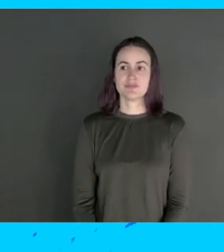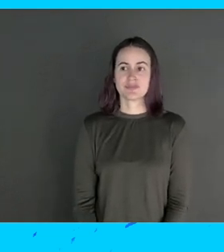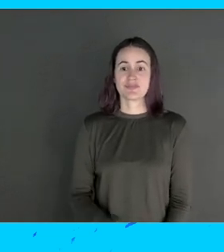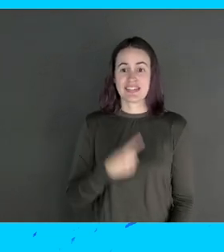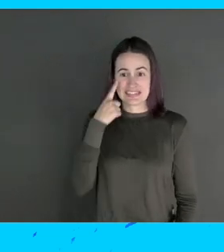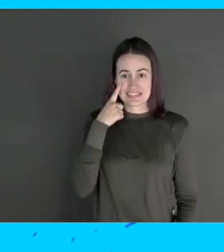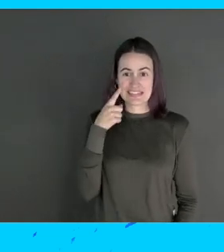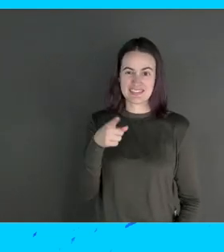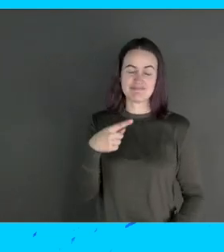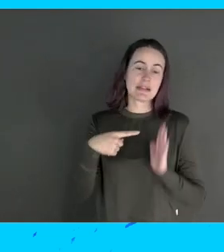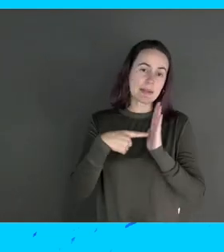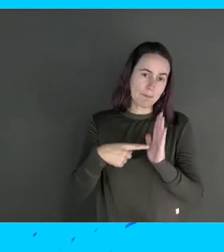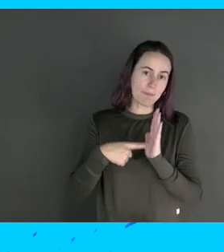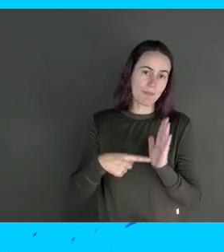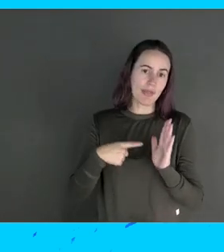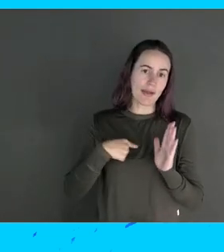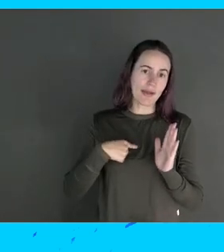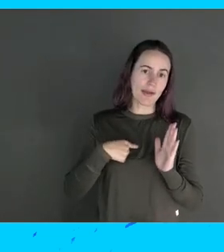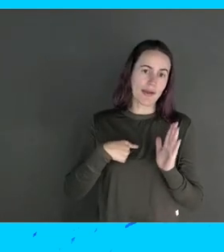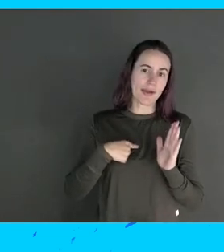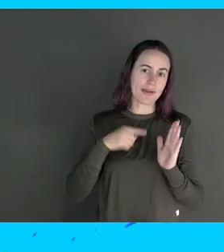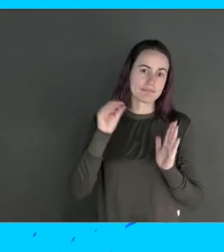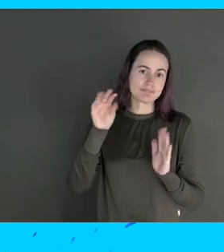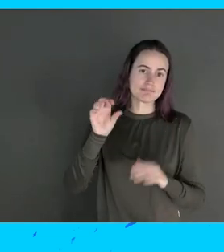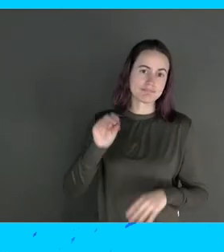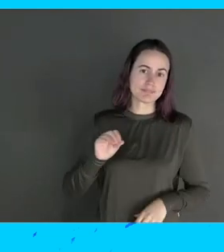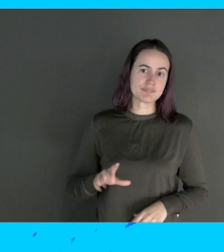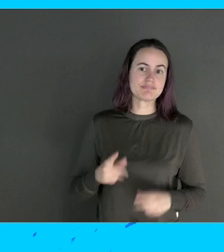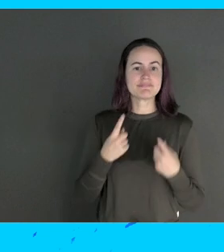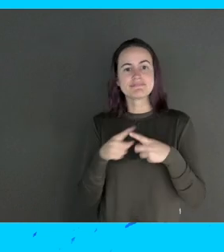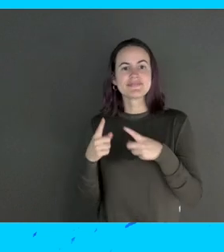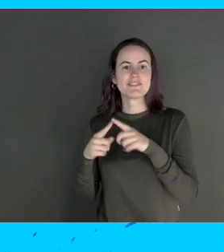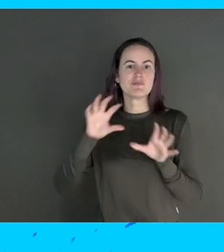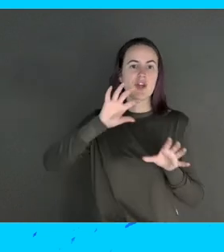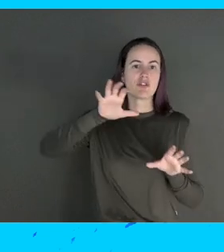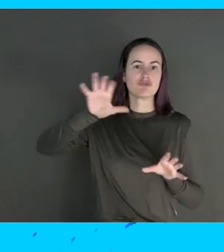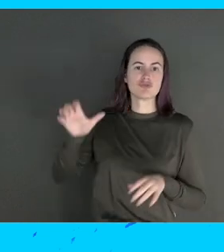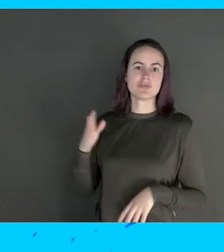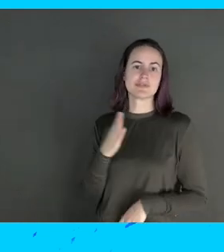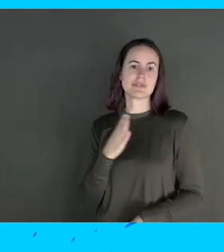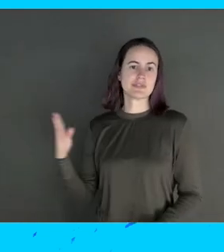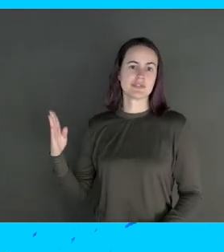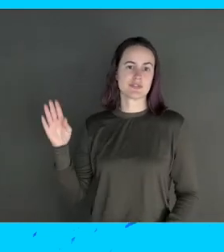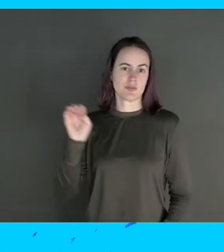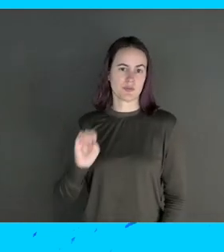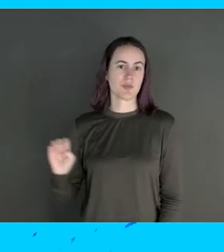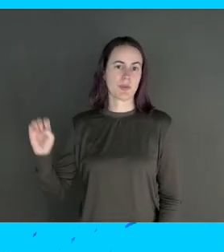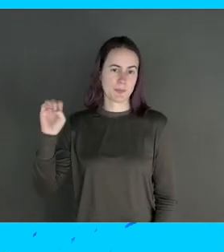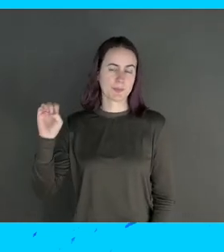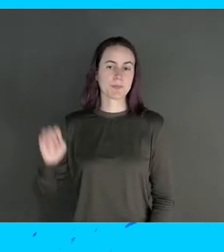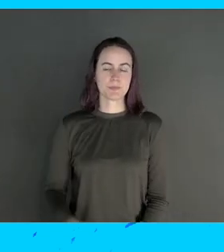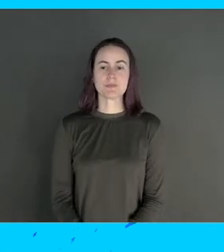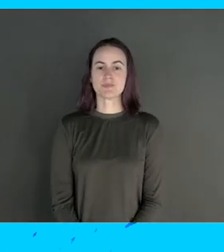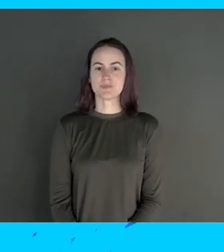some examples of the countries in Eastern Europe, but yes, we can see